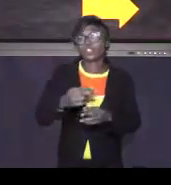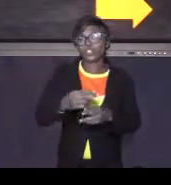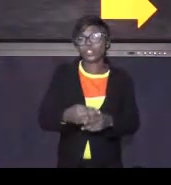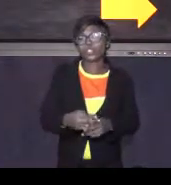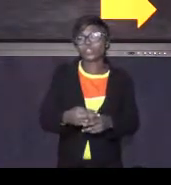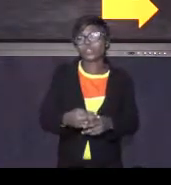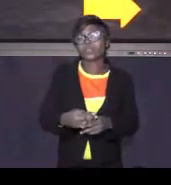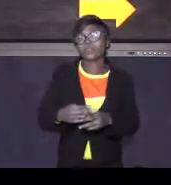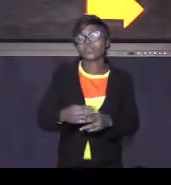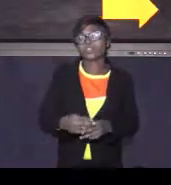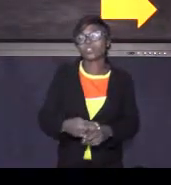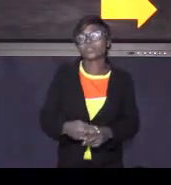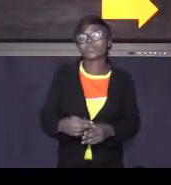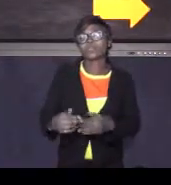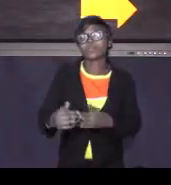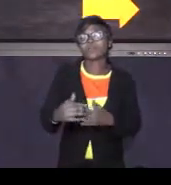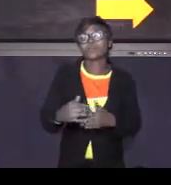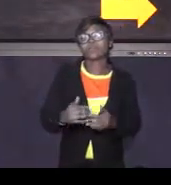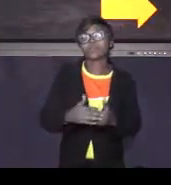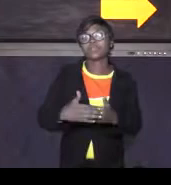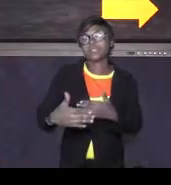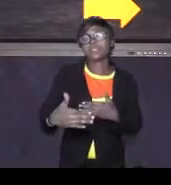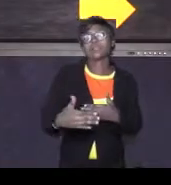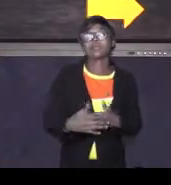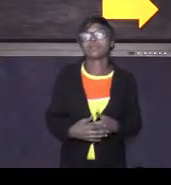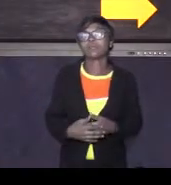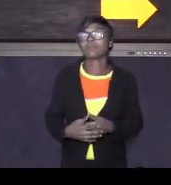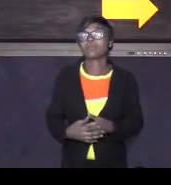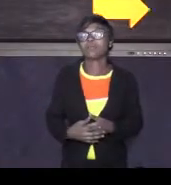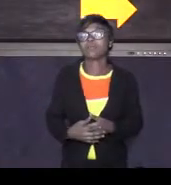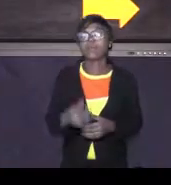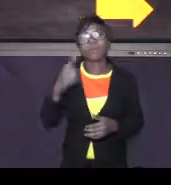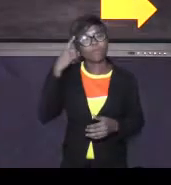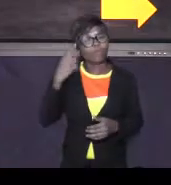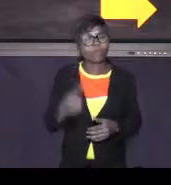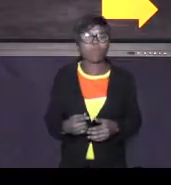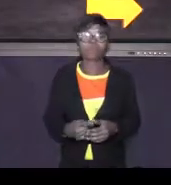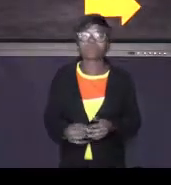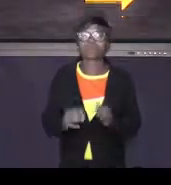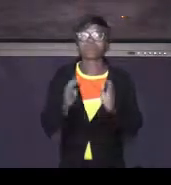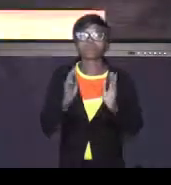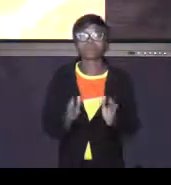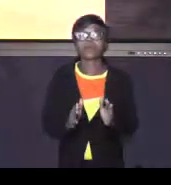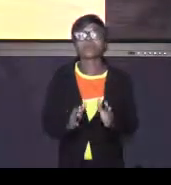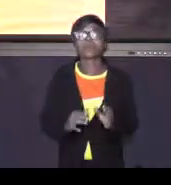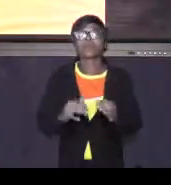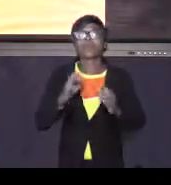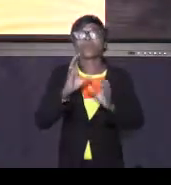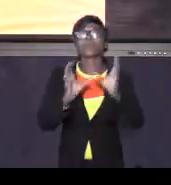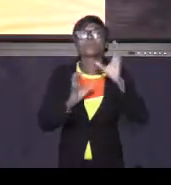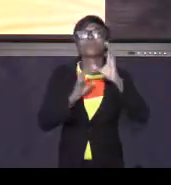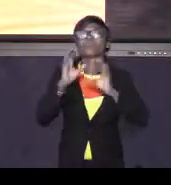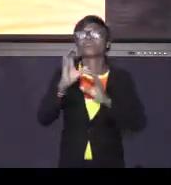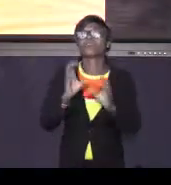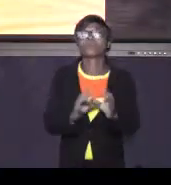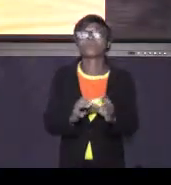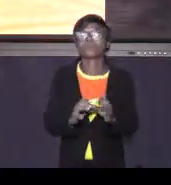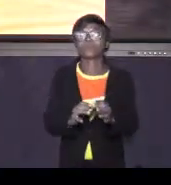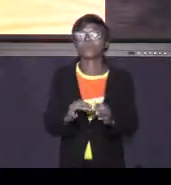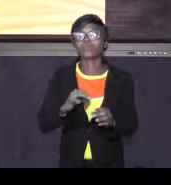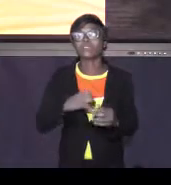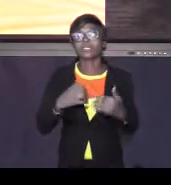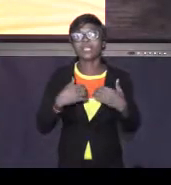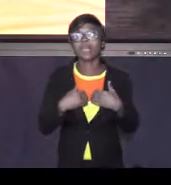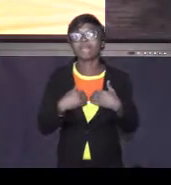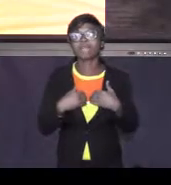short distance for accurate construction. So examples. Let's look at examples of measuring tools. The first one